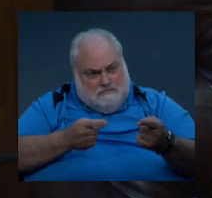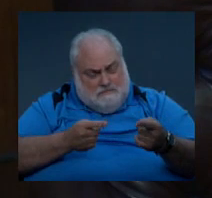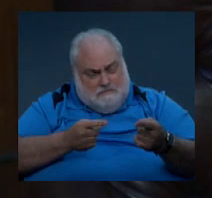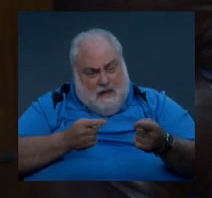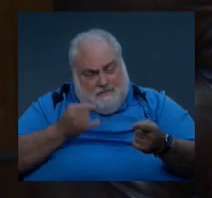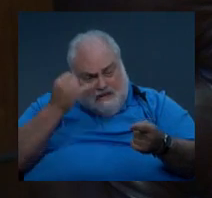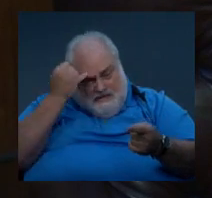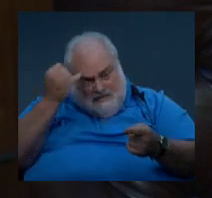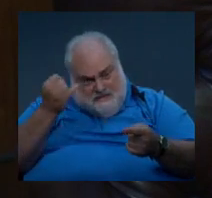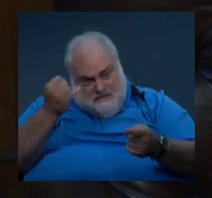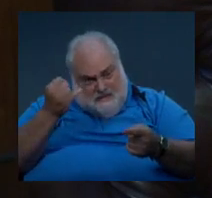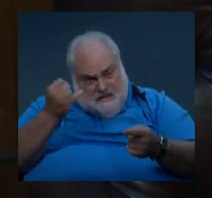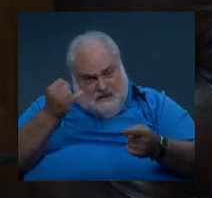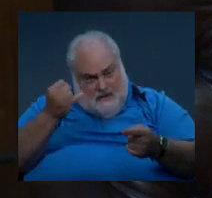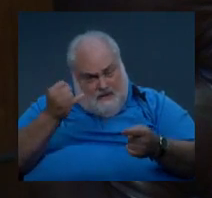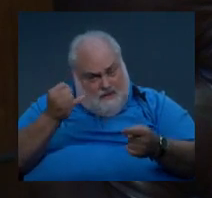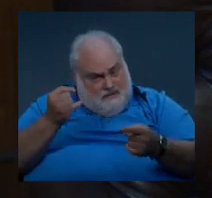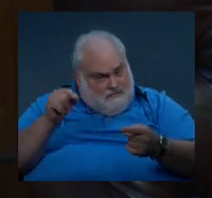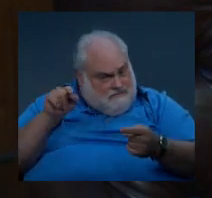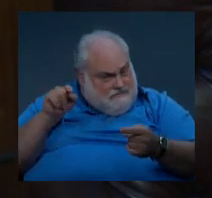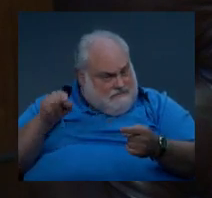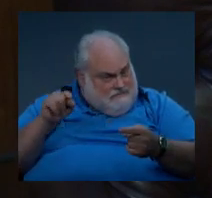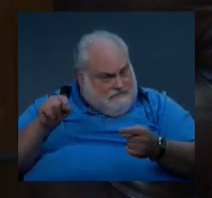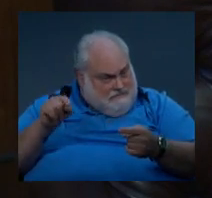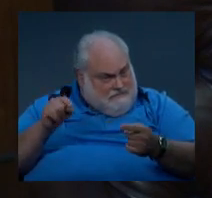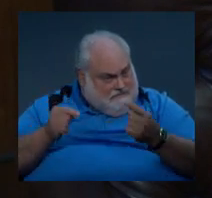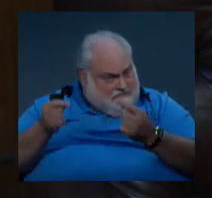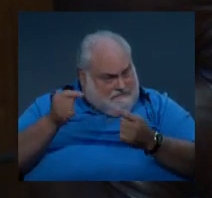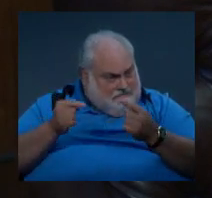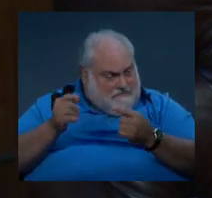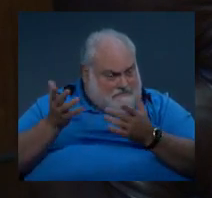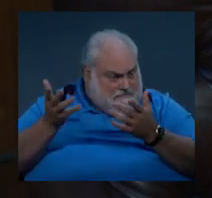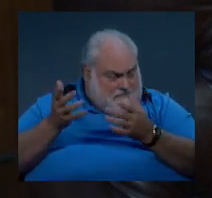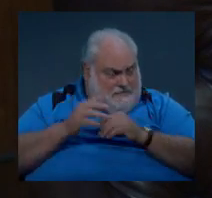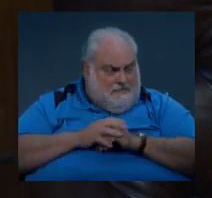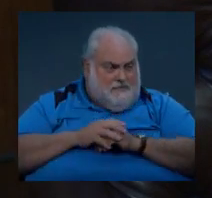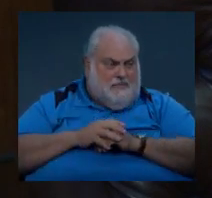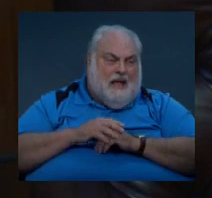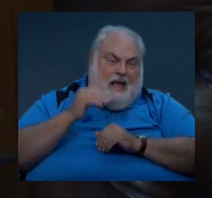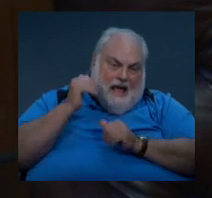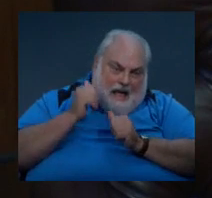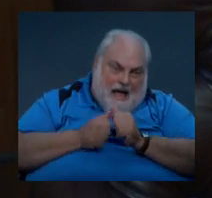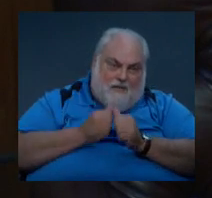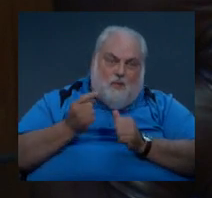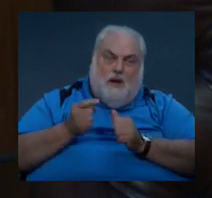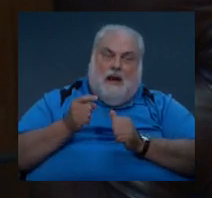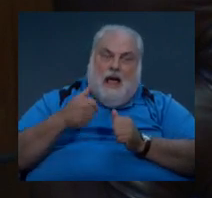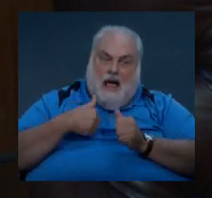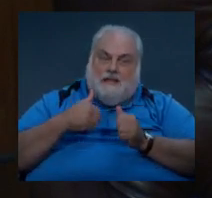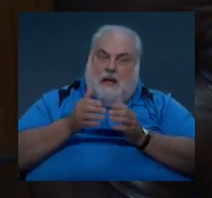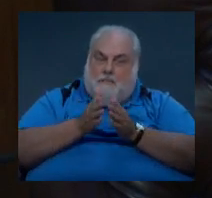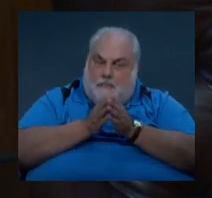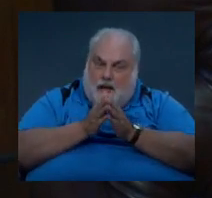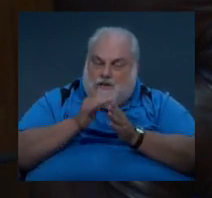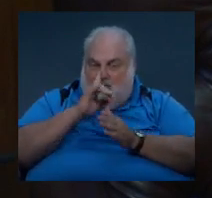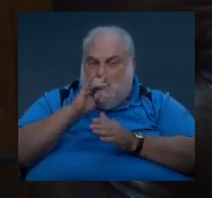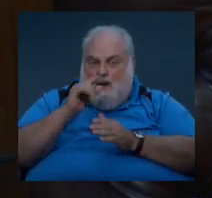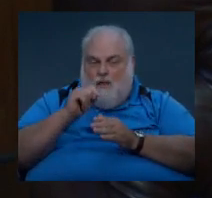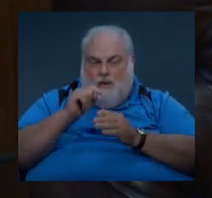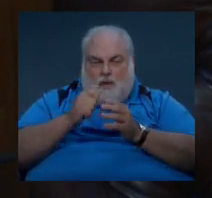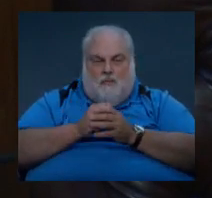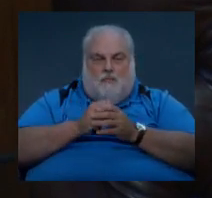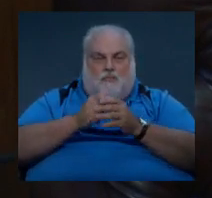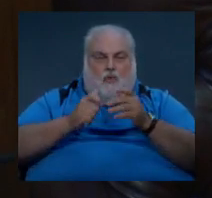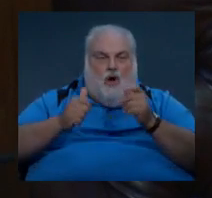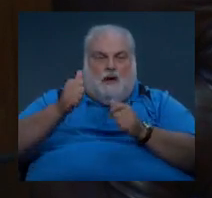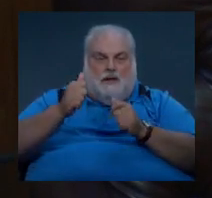helps to create that discussion and everything. And it's not to say that everybody on there has a passion for it, but we wanted to broaden it as